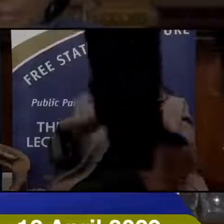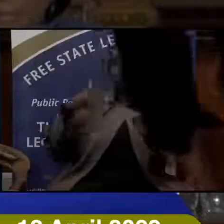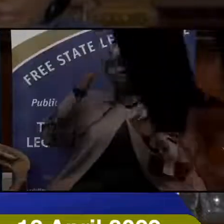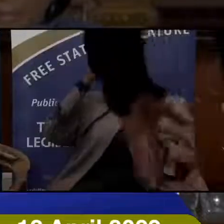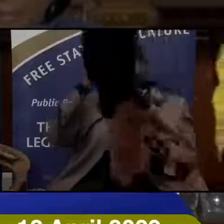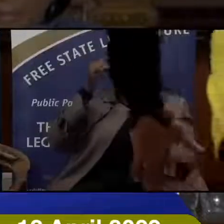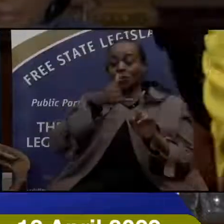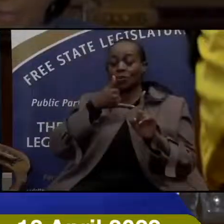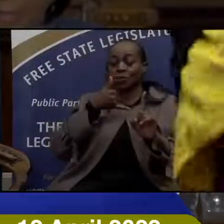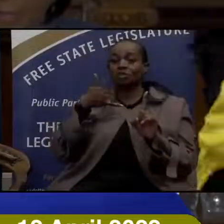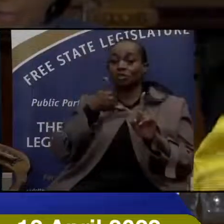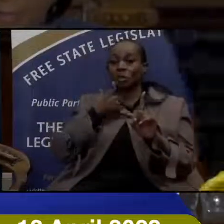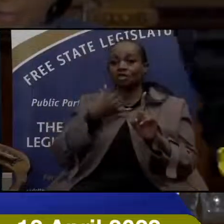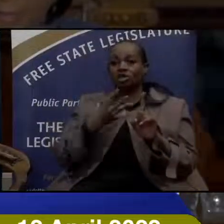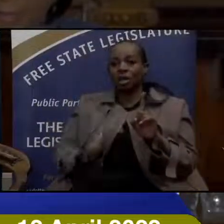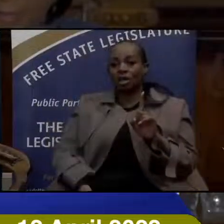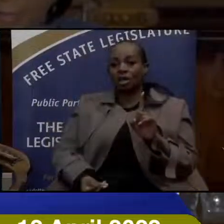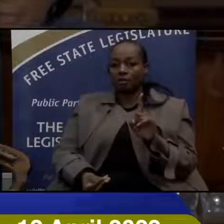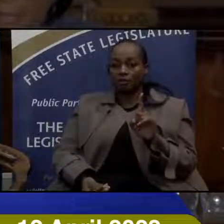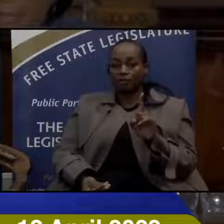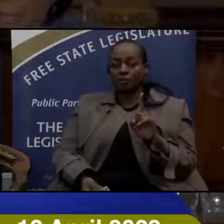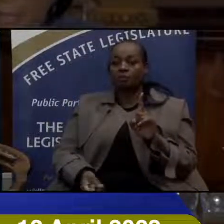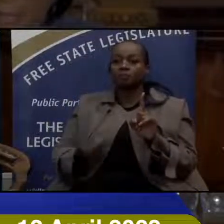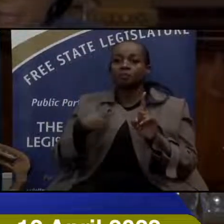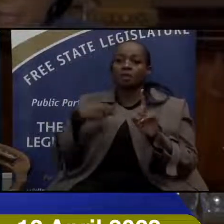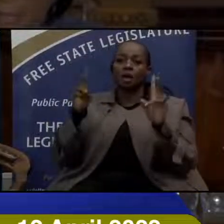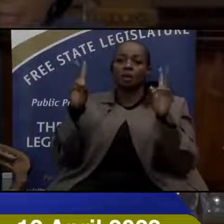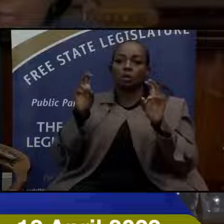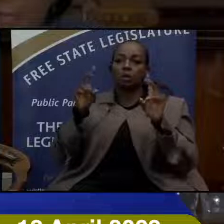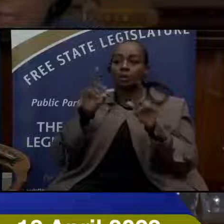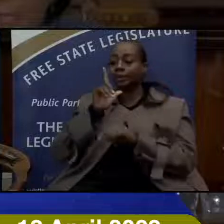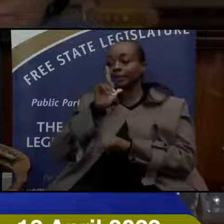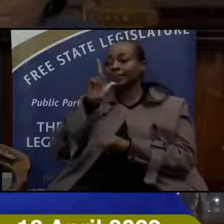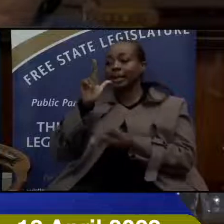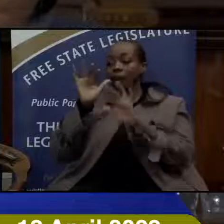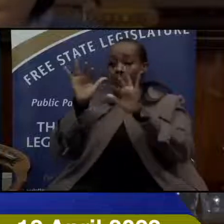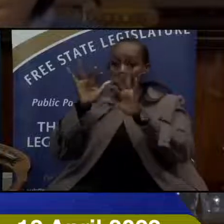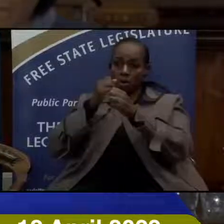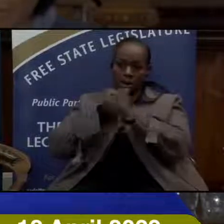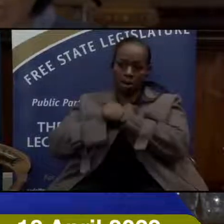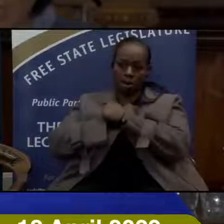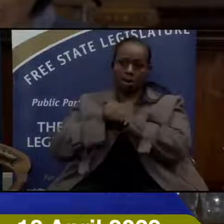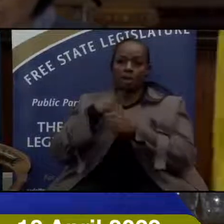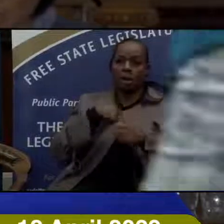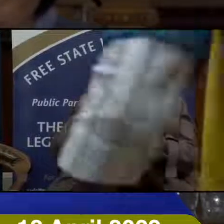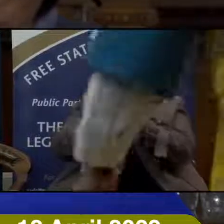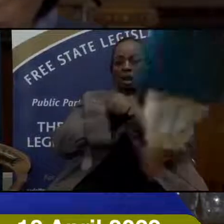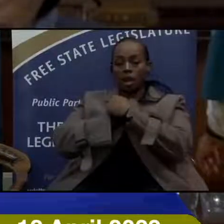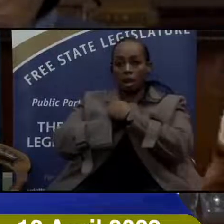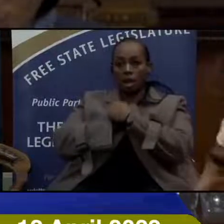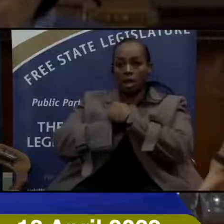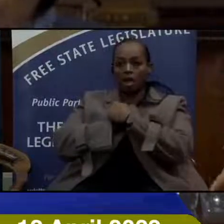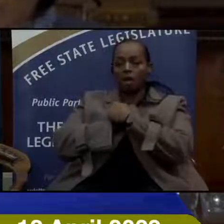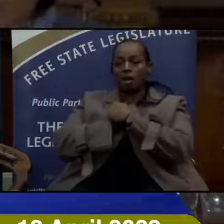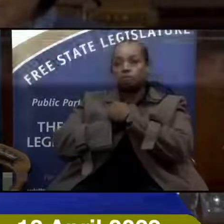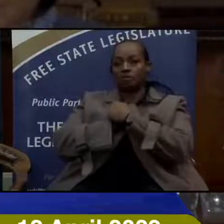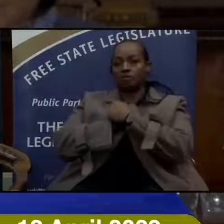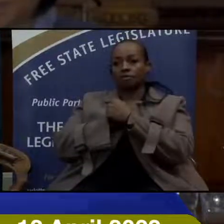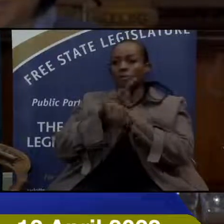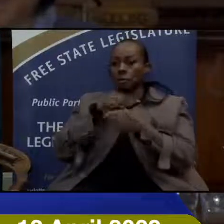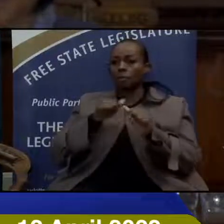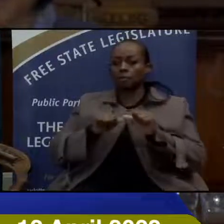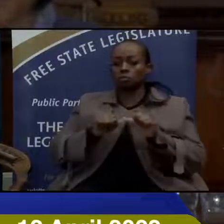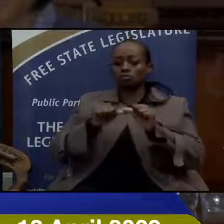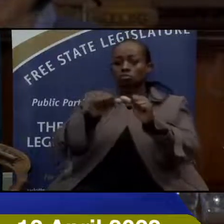touched. He said, and I quote, "Tell my people that I love them, and they must continue to